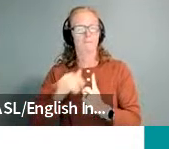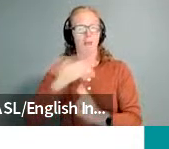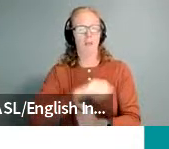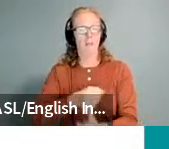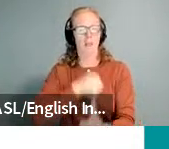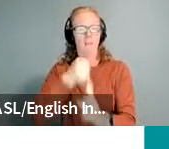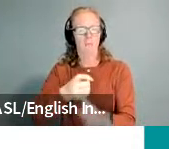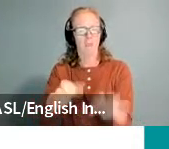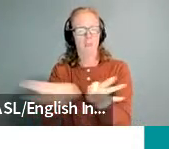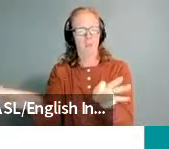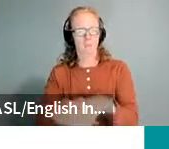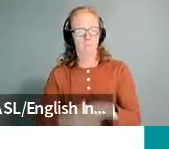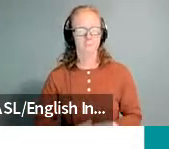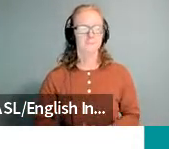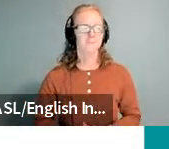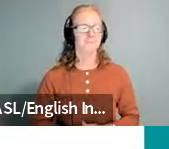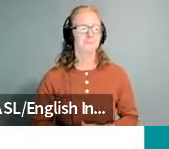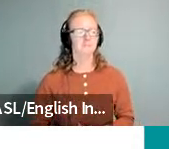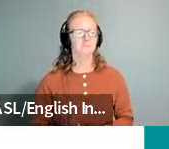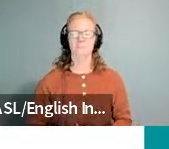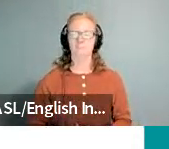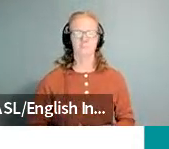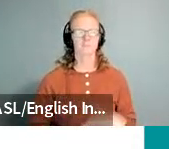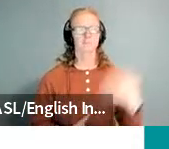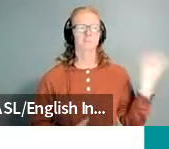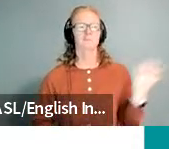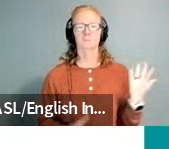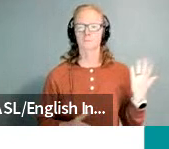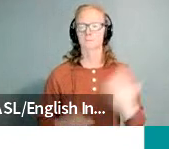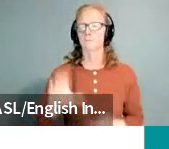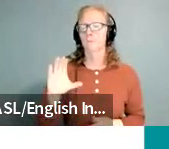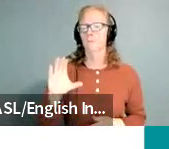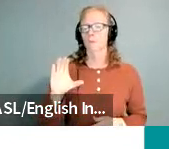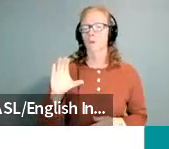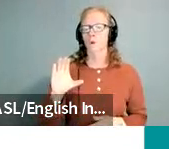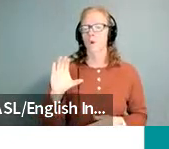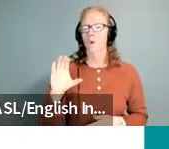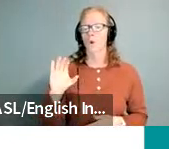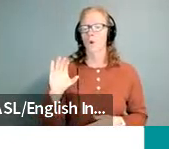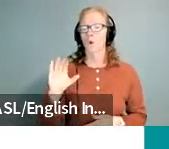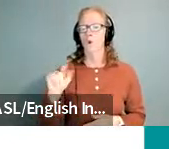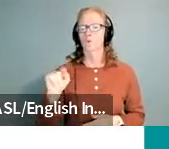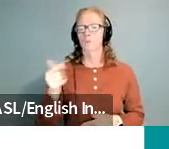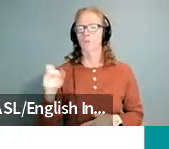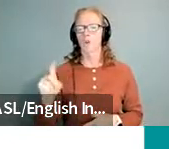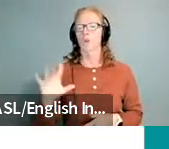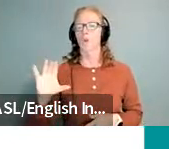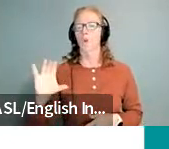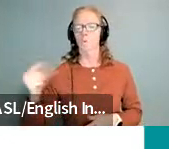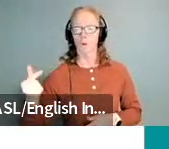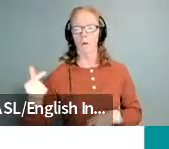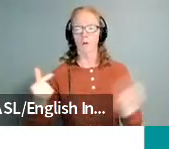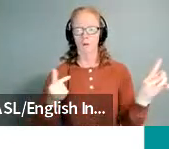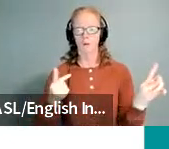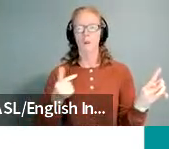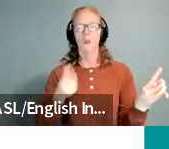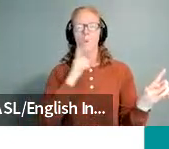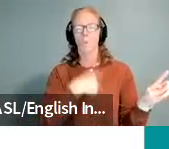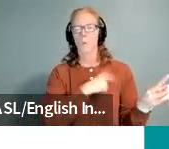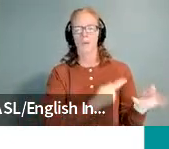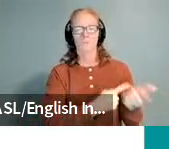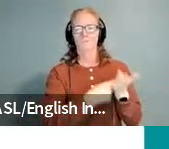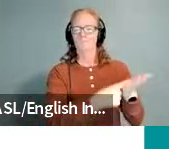statement. So the Coast Guard permit process, we're having a continued conversation with the Coast